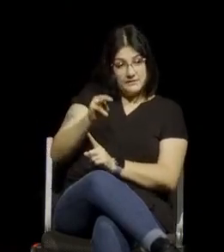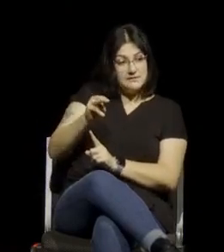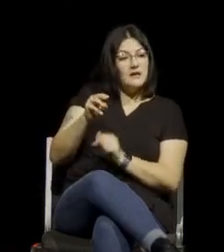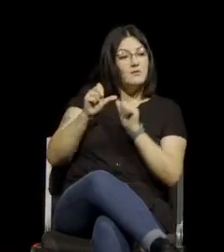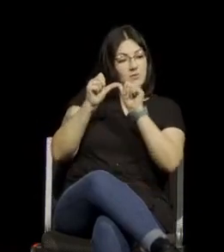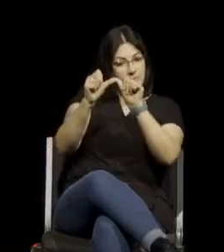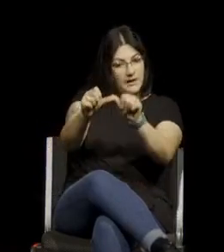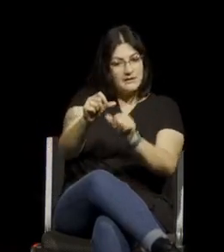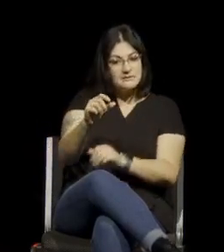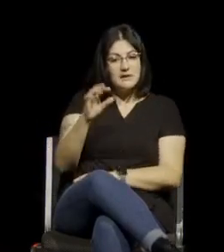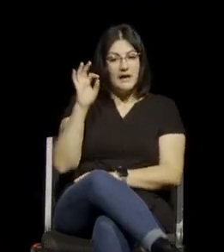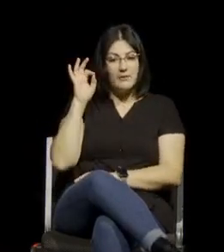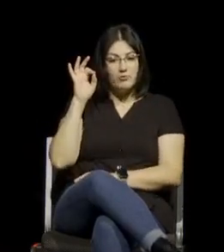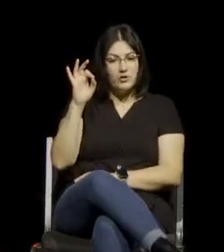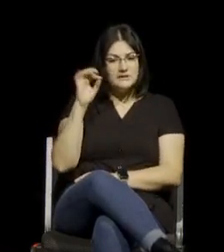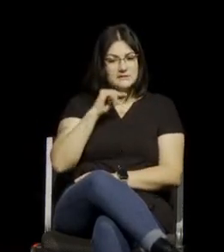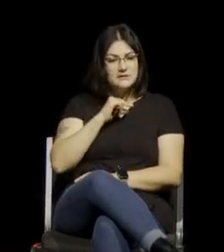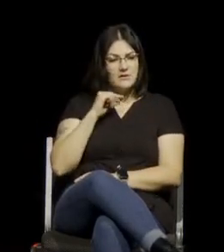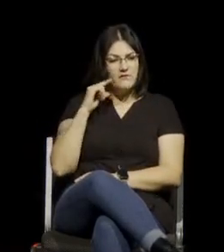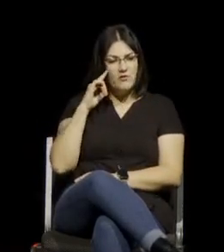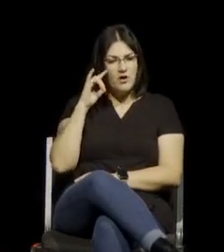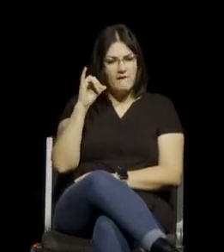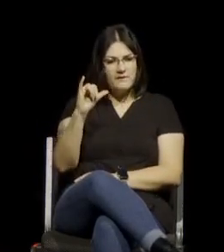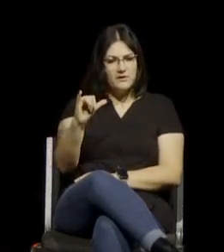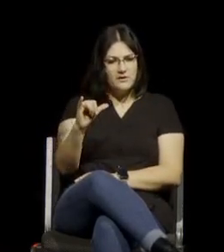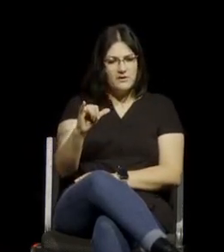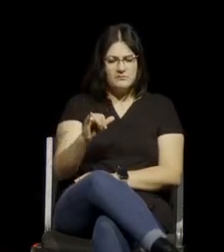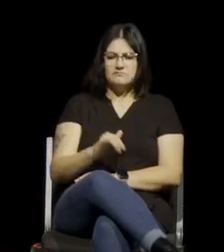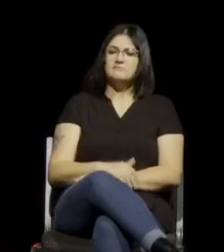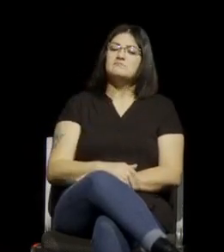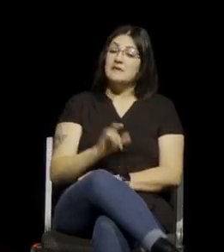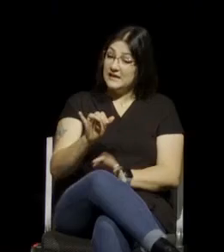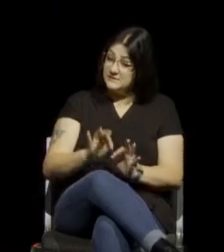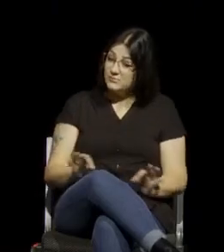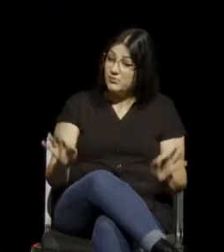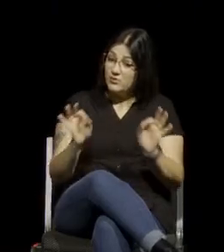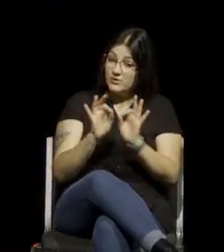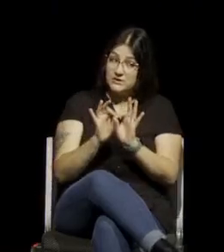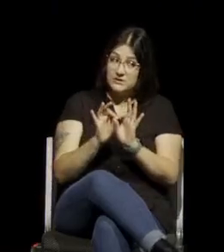priest forever. Now this is important.